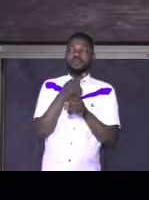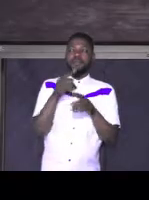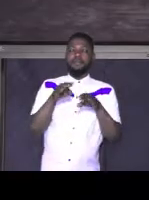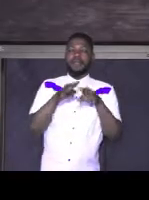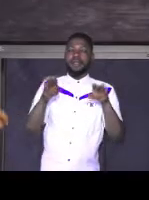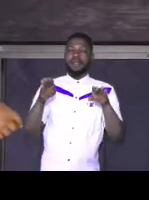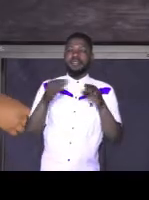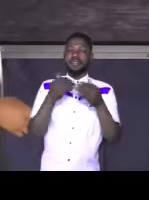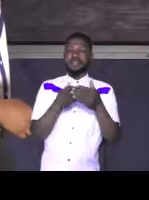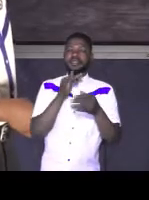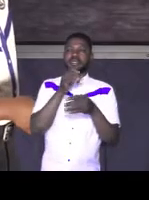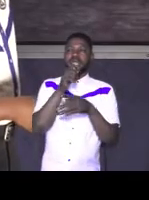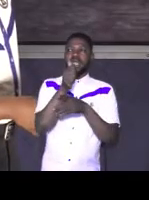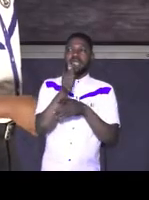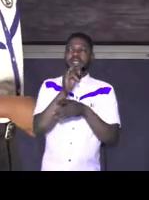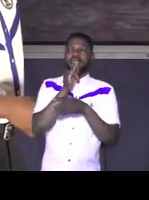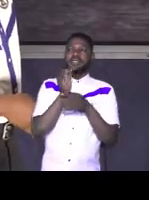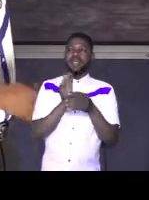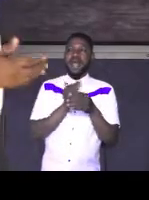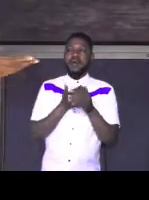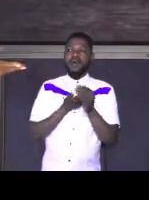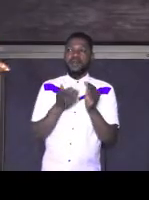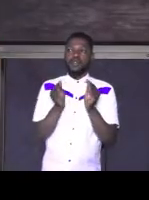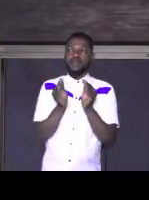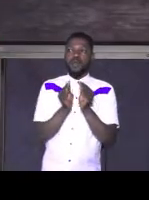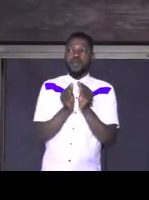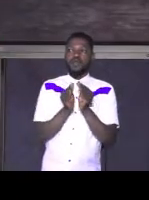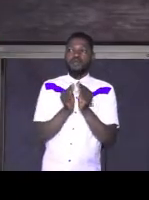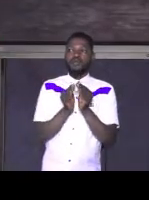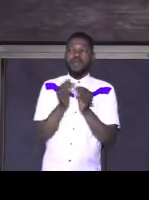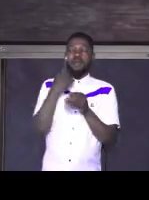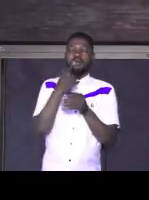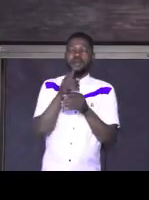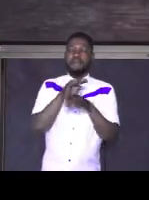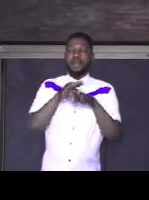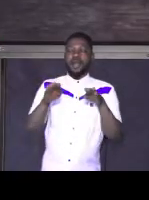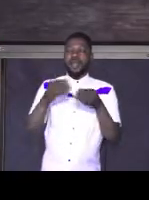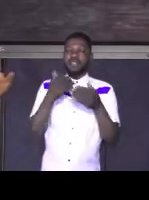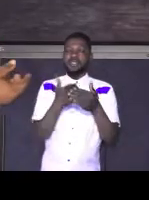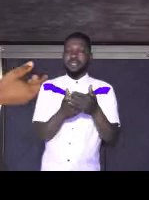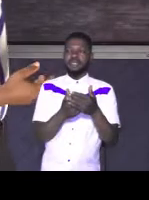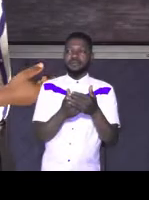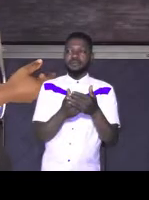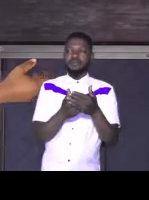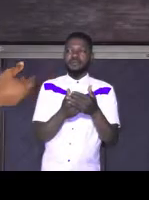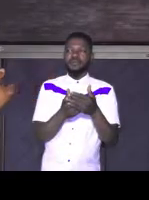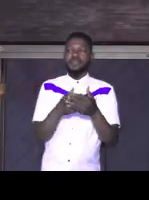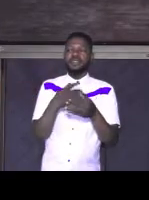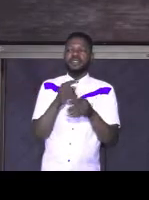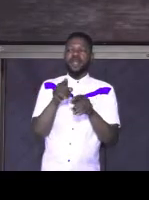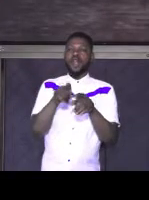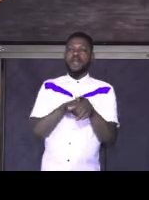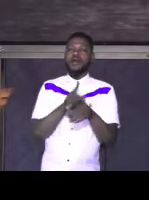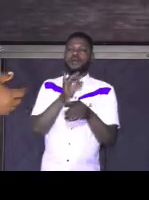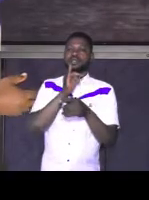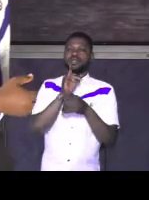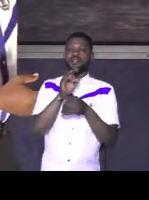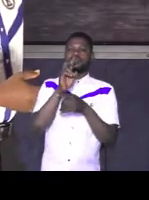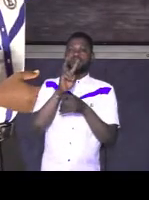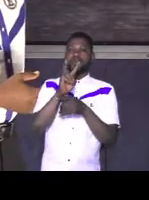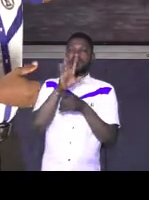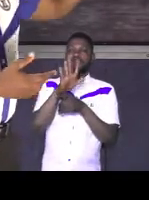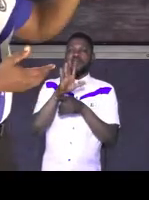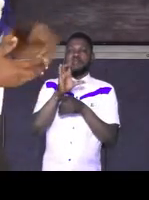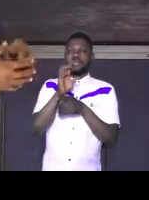the parallel sides now. A is our smallest length for the parallel side is 20 centimeter, and the longer one is